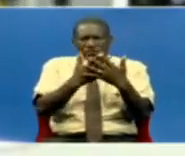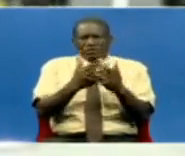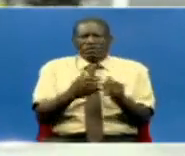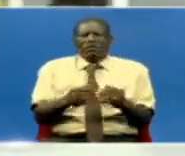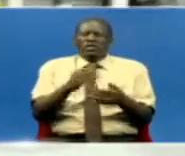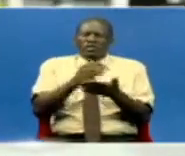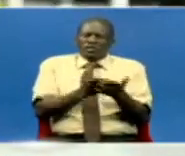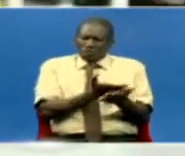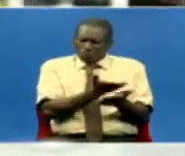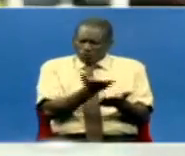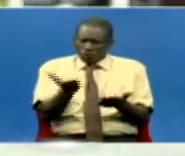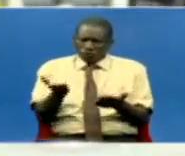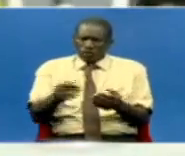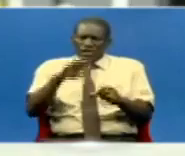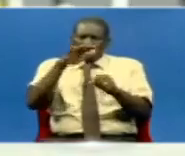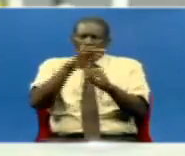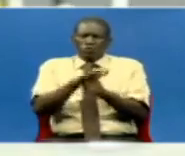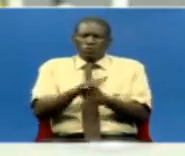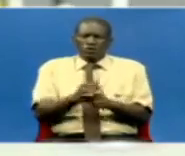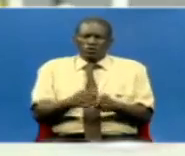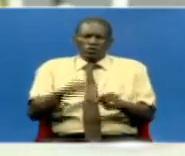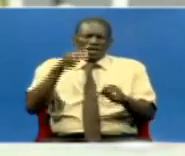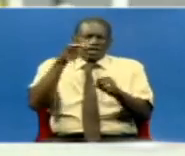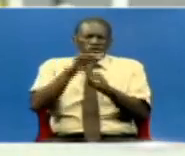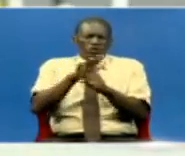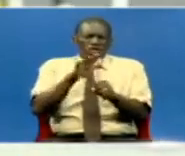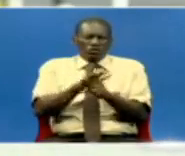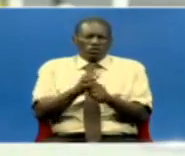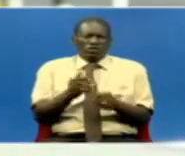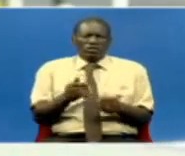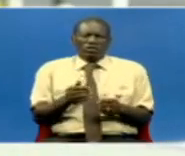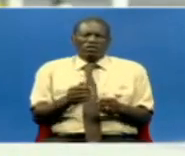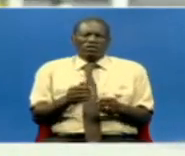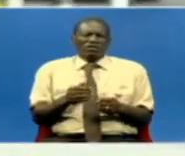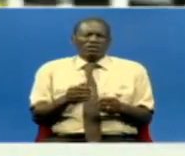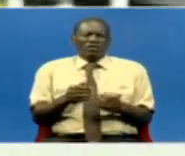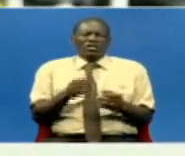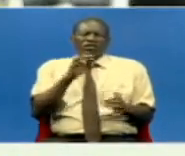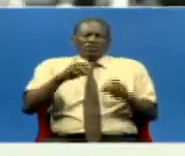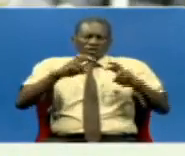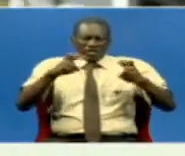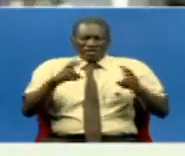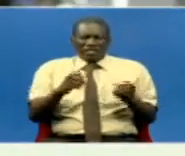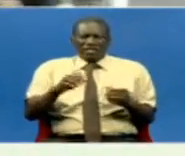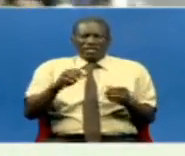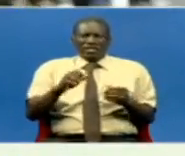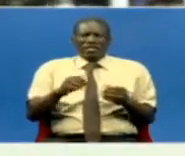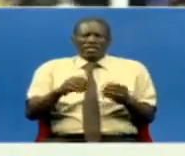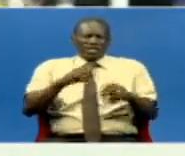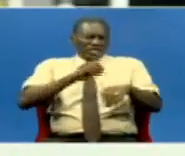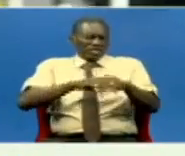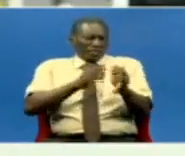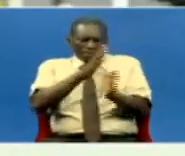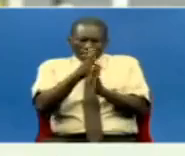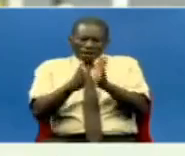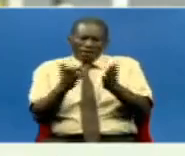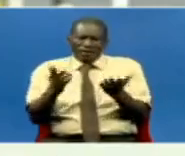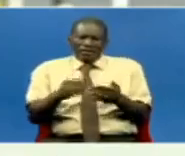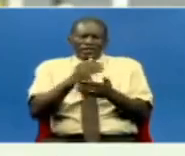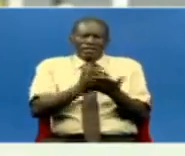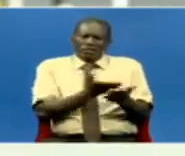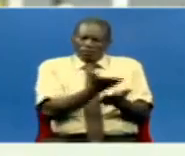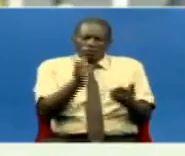those promises were too much of ambitious. If you can look at the scope, the time frame, some of